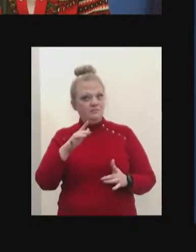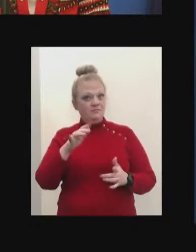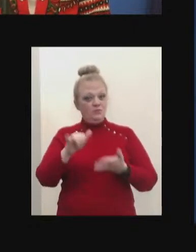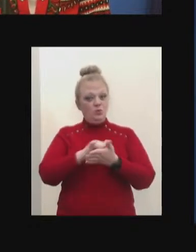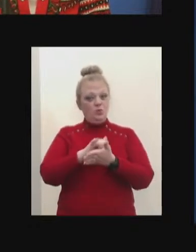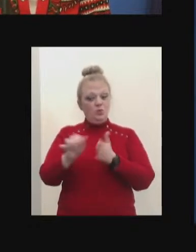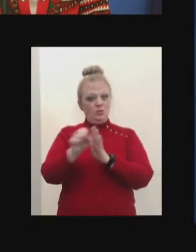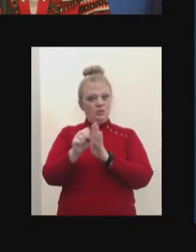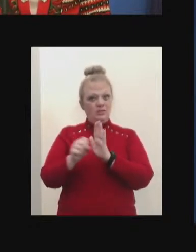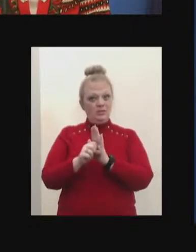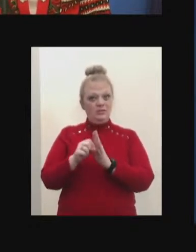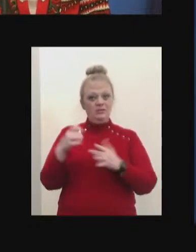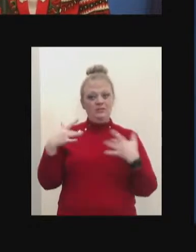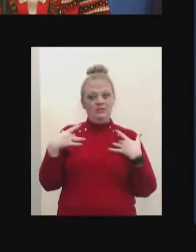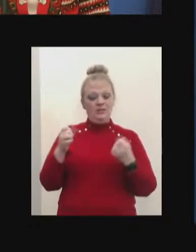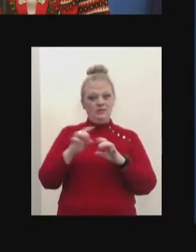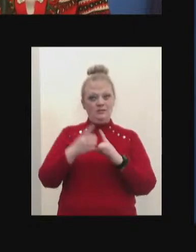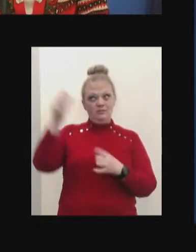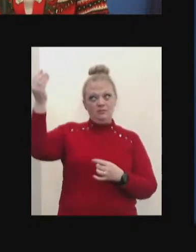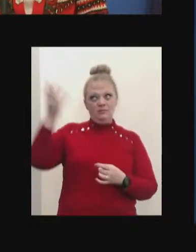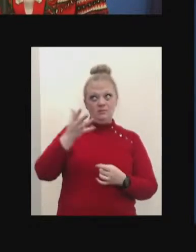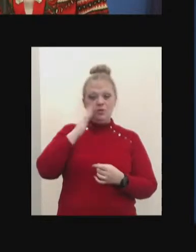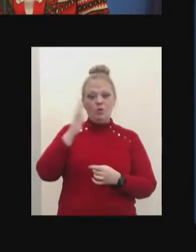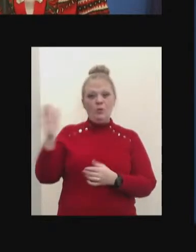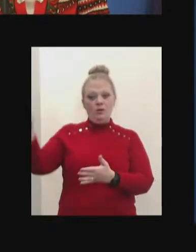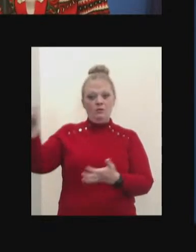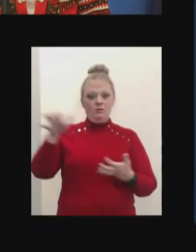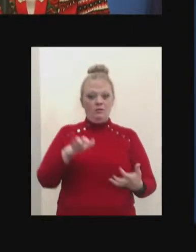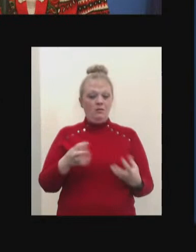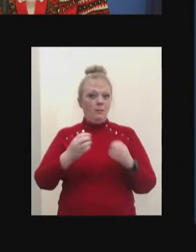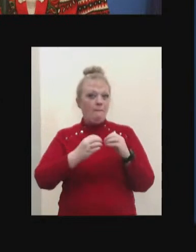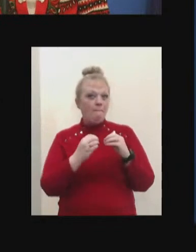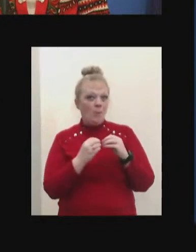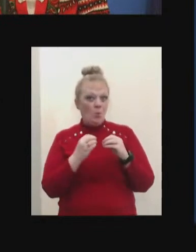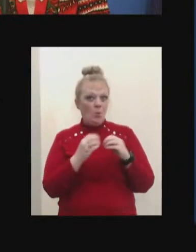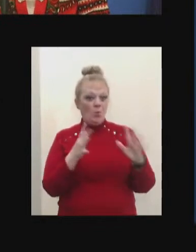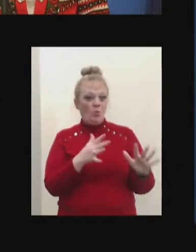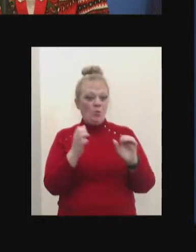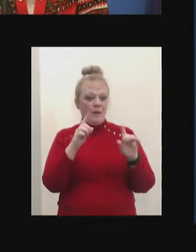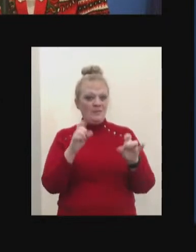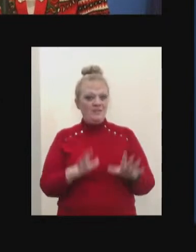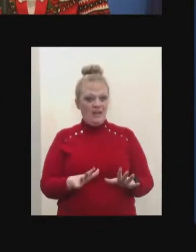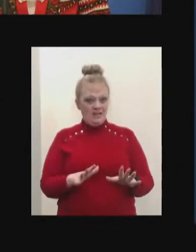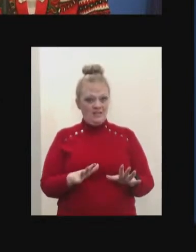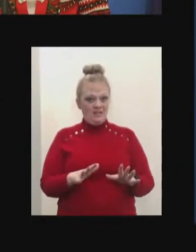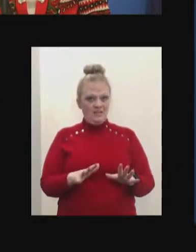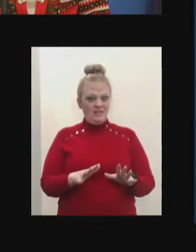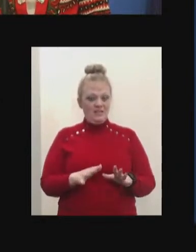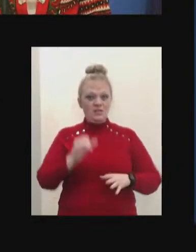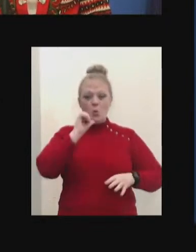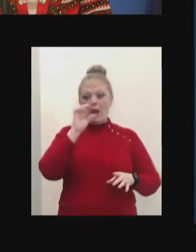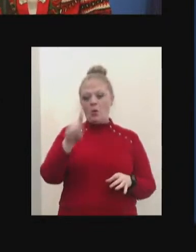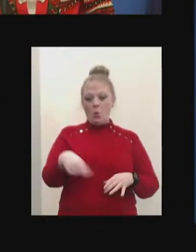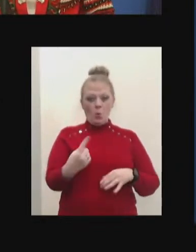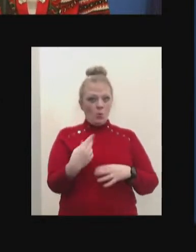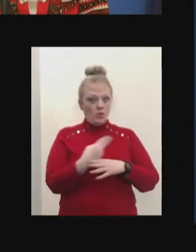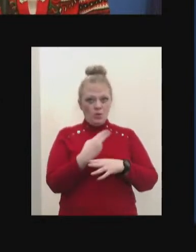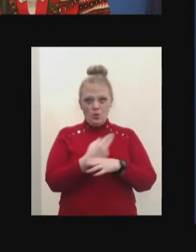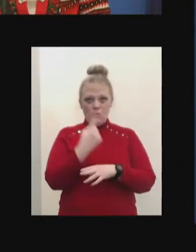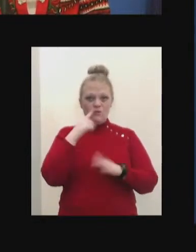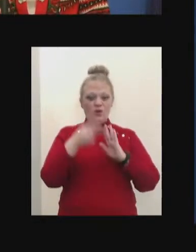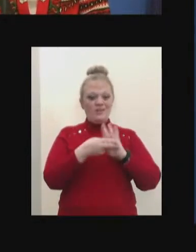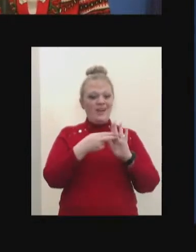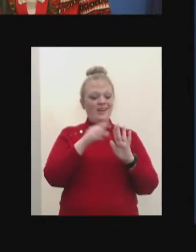Department. They are going to be providing us additional COVID-19 rapid antigen tests that will not only be able to use for diagnostic